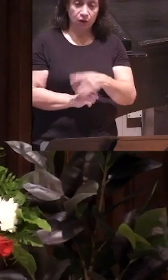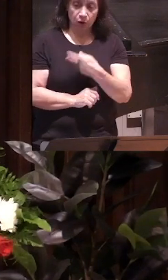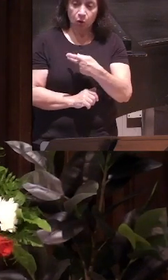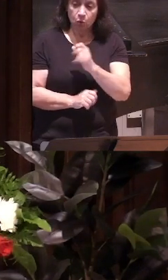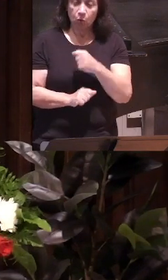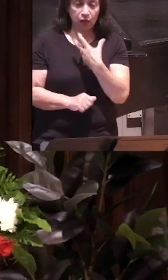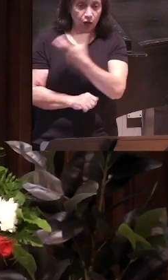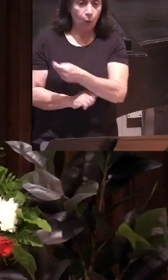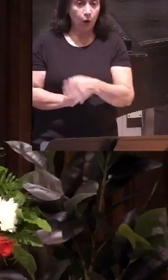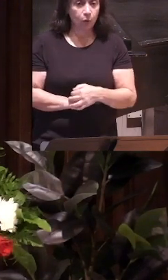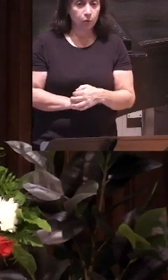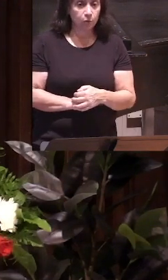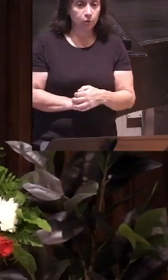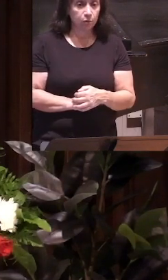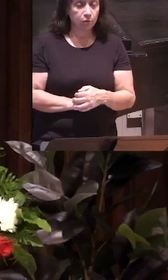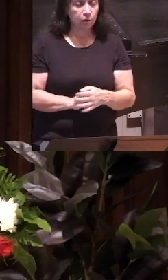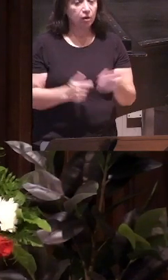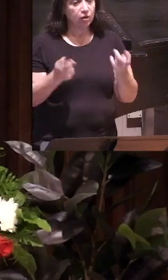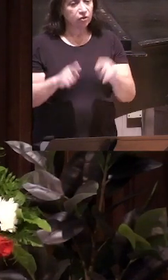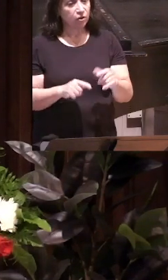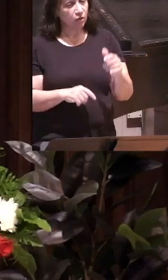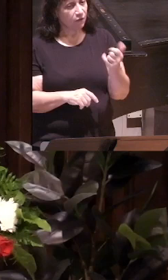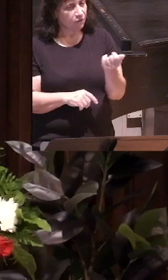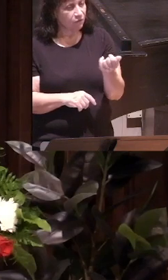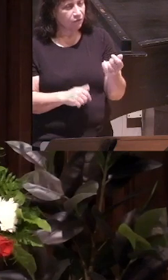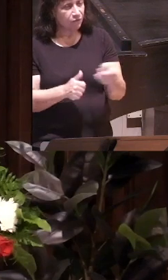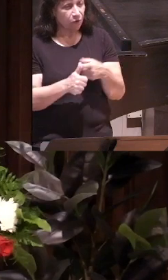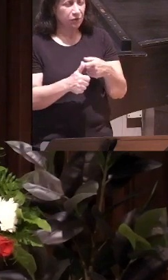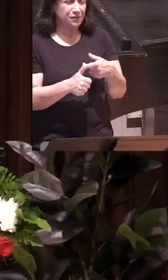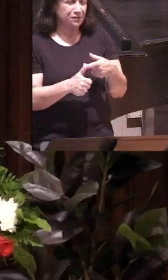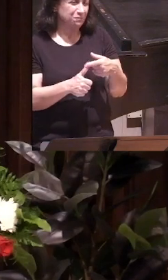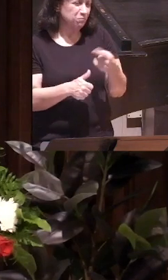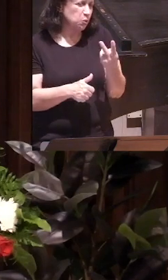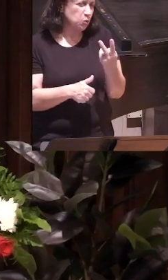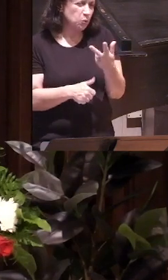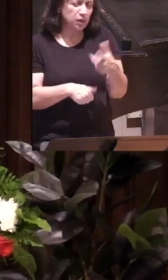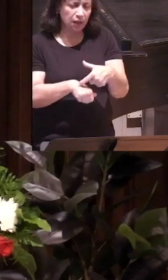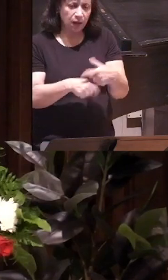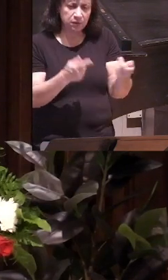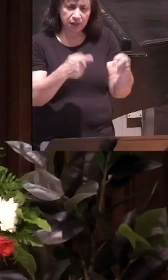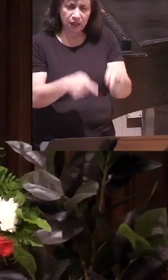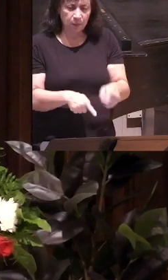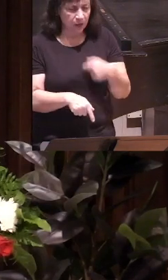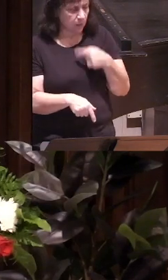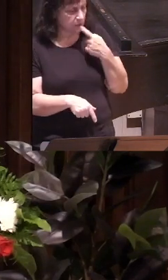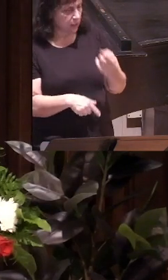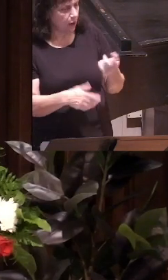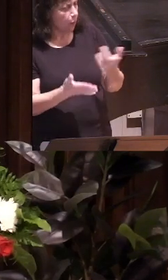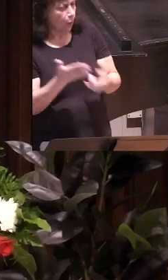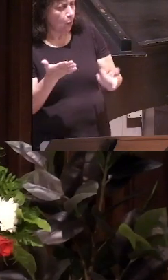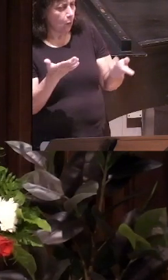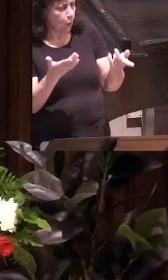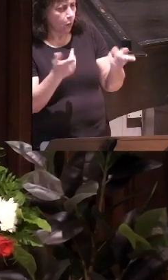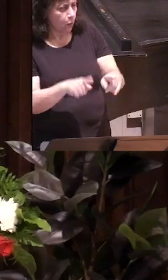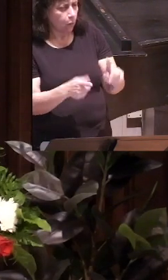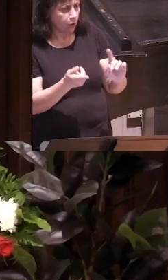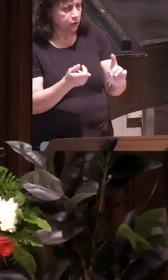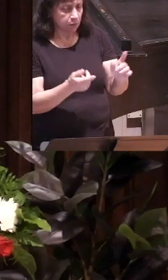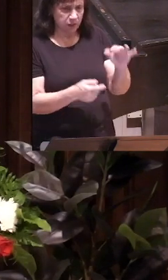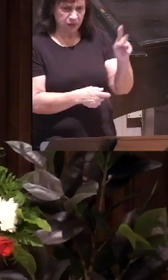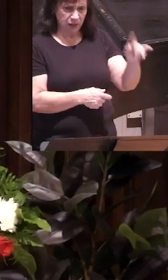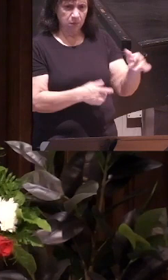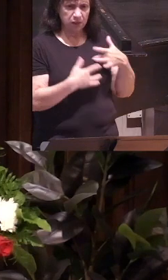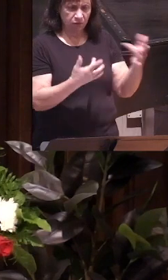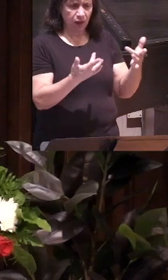out. And so the first couple of times that this happened, I would say to him, oh, what changed? Tammy doesn't have an event,